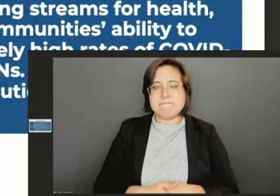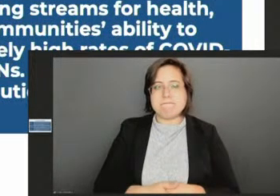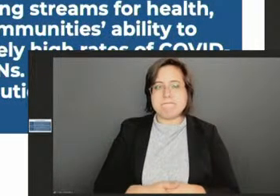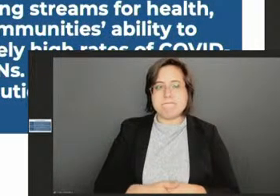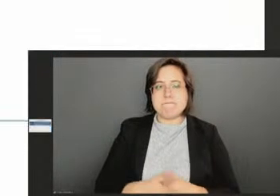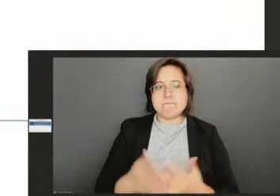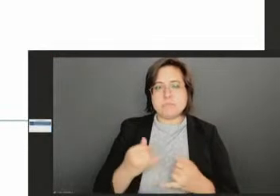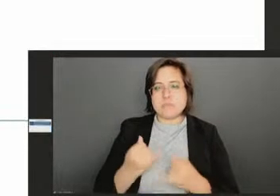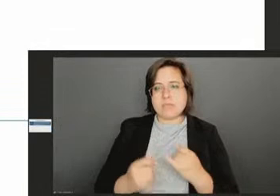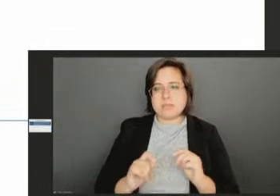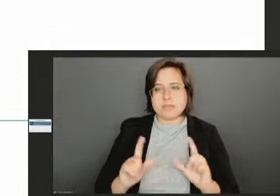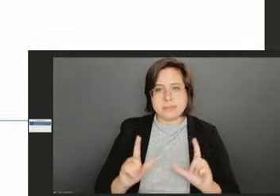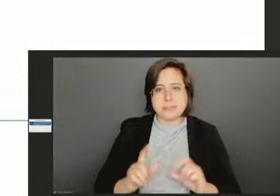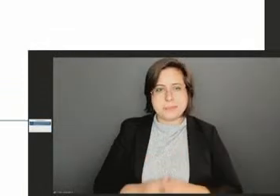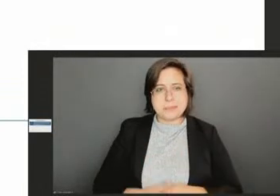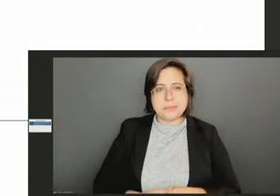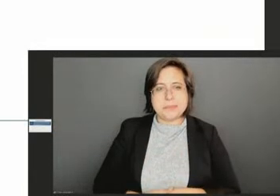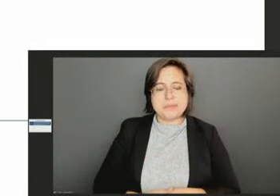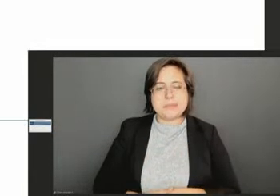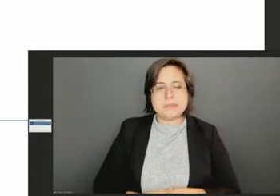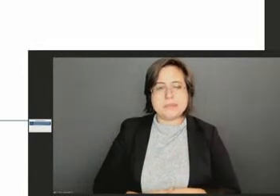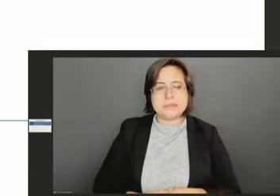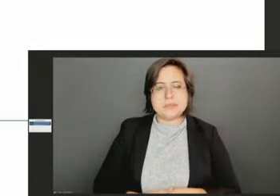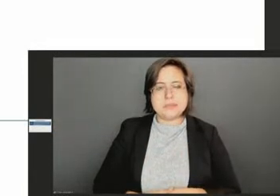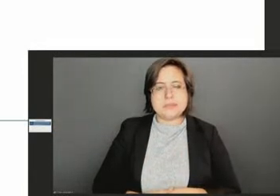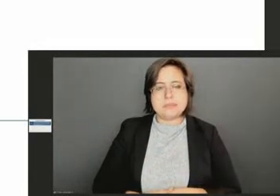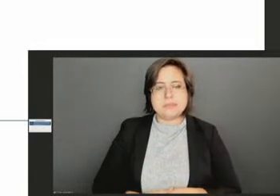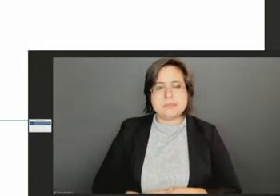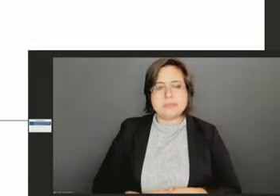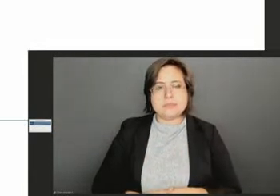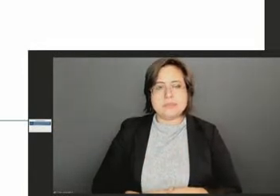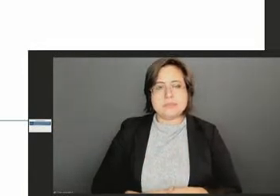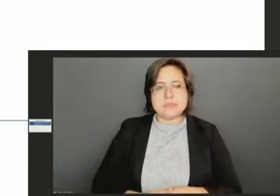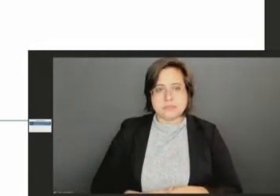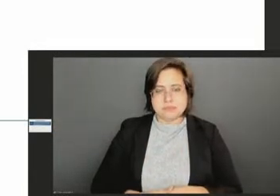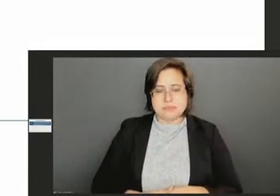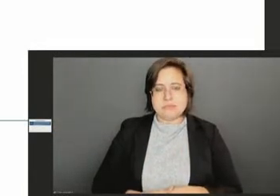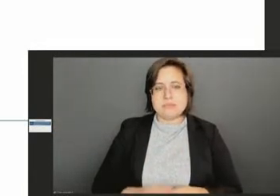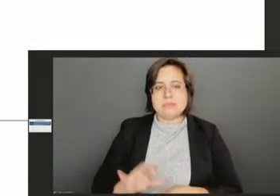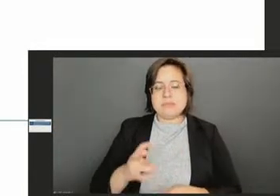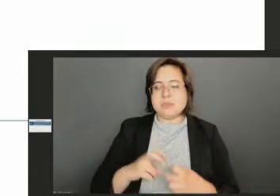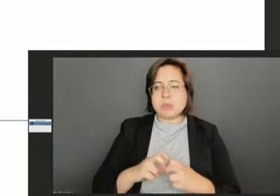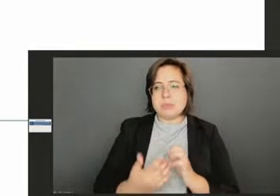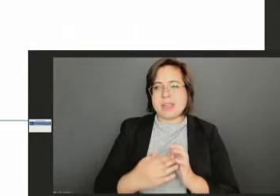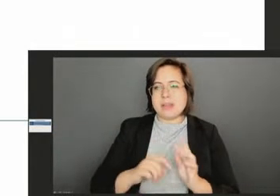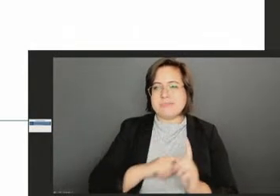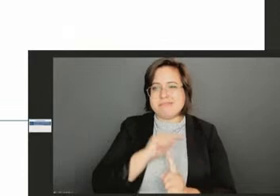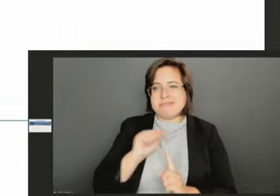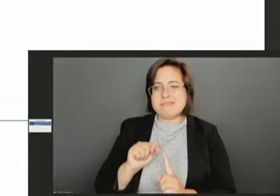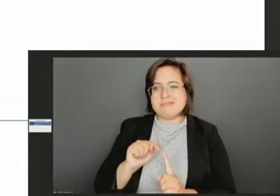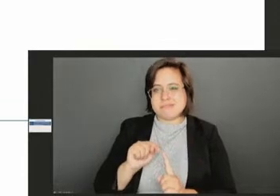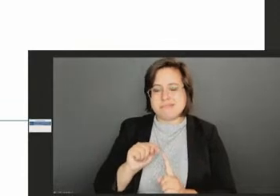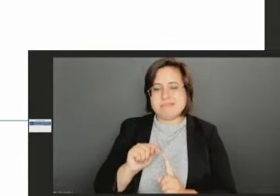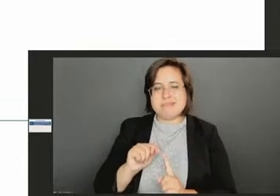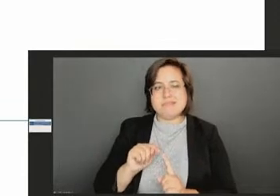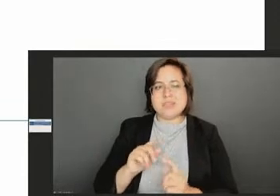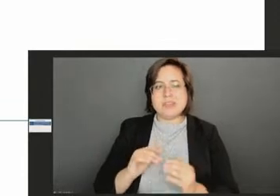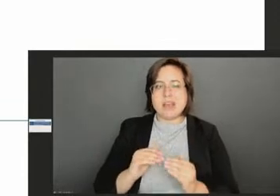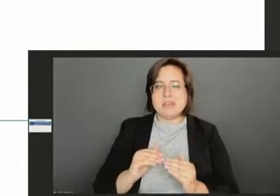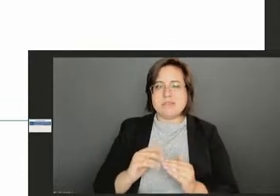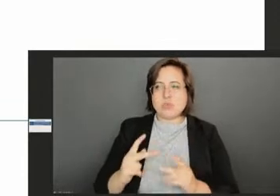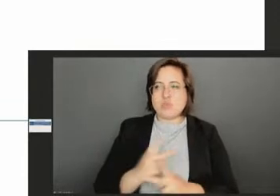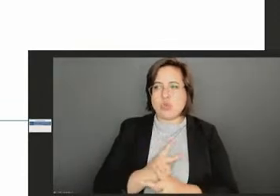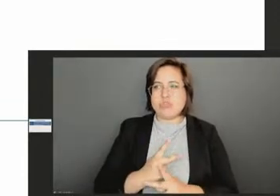the last slide? The seventh, again, we're coming back to in terms of the disproportionate impact of